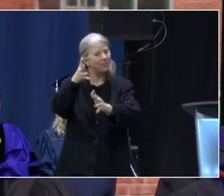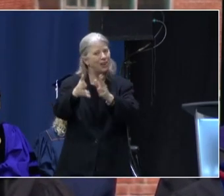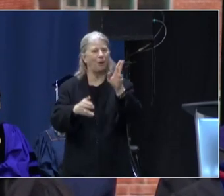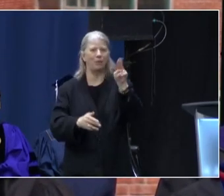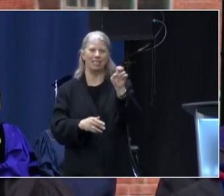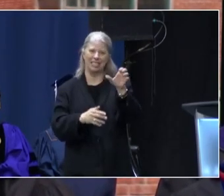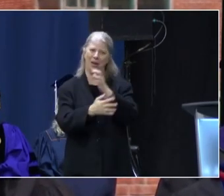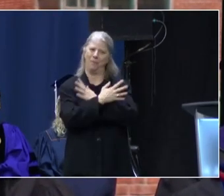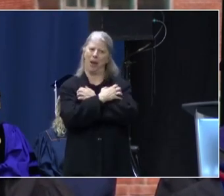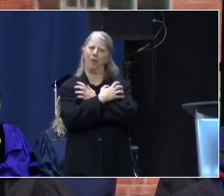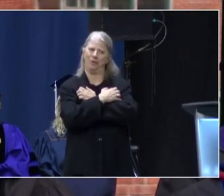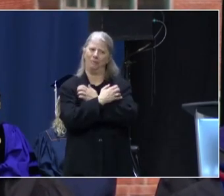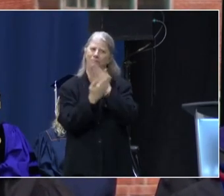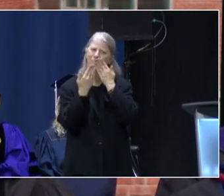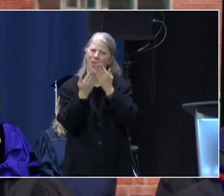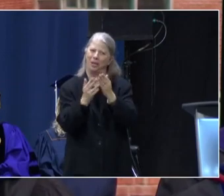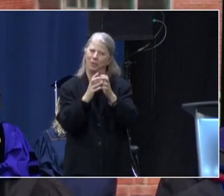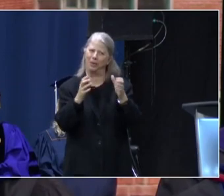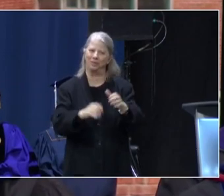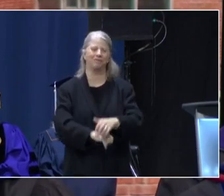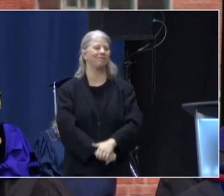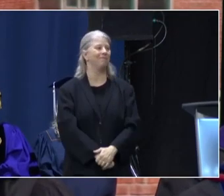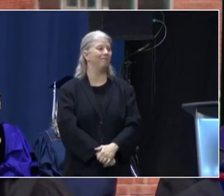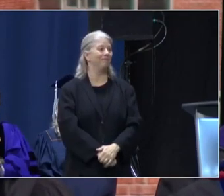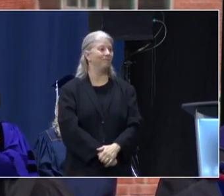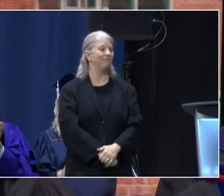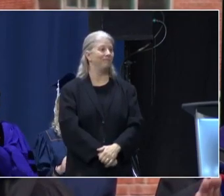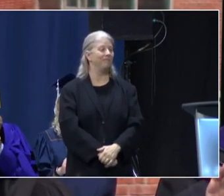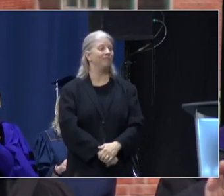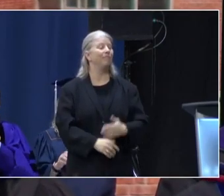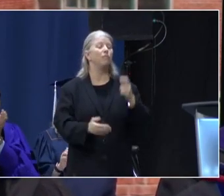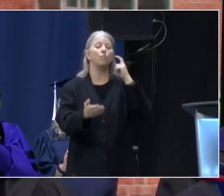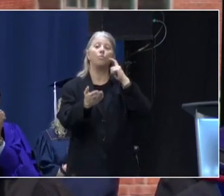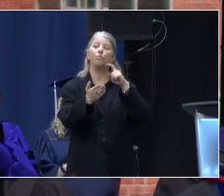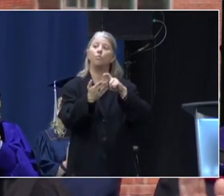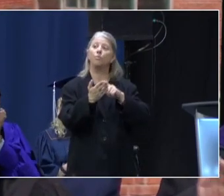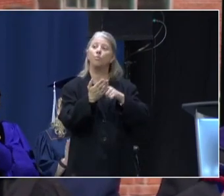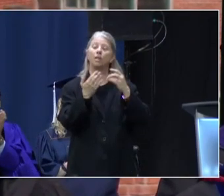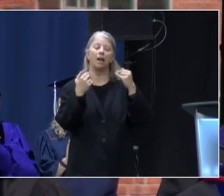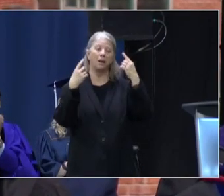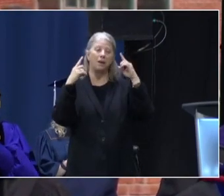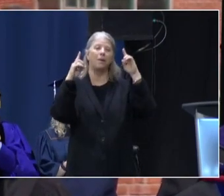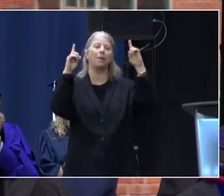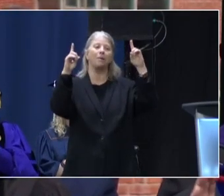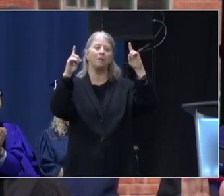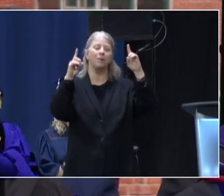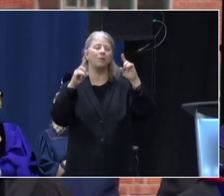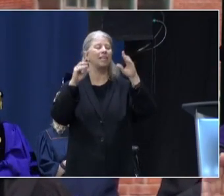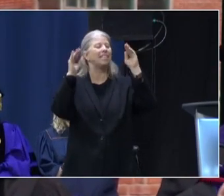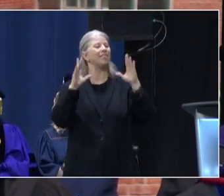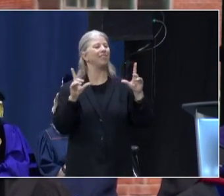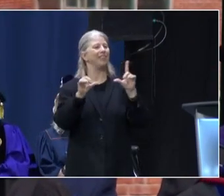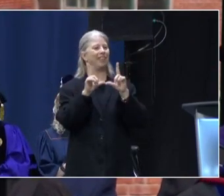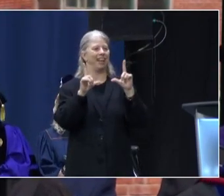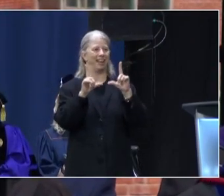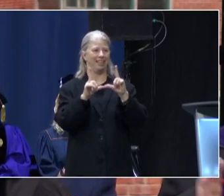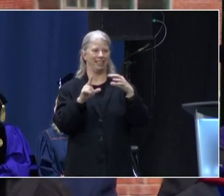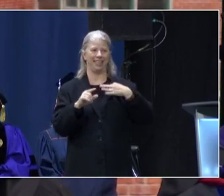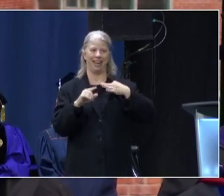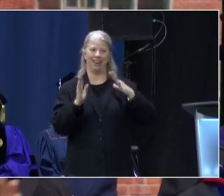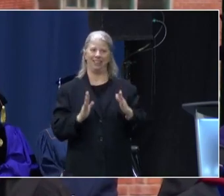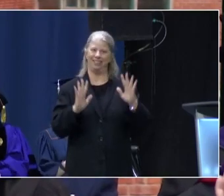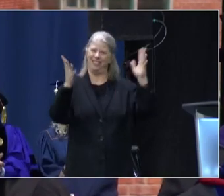UNC Bears, and thank you for that. Please join me in recognizing the accomplishments of our teacher licensure